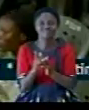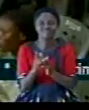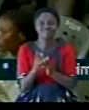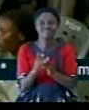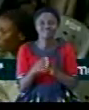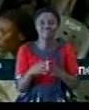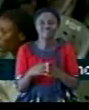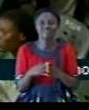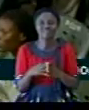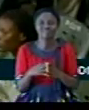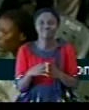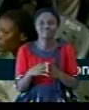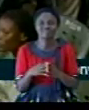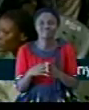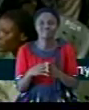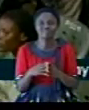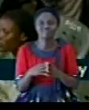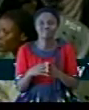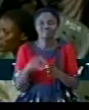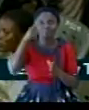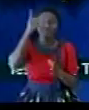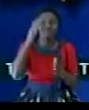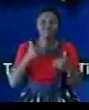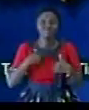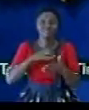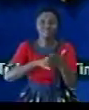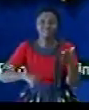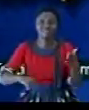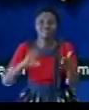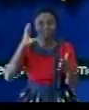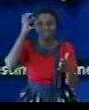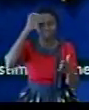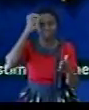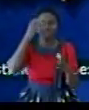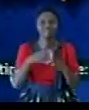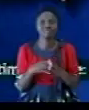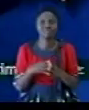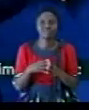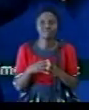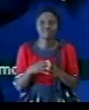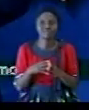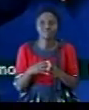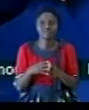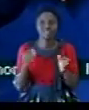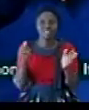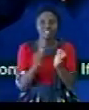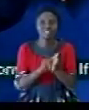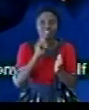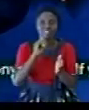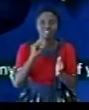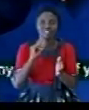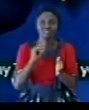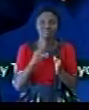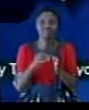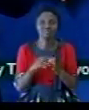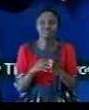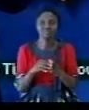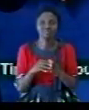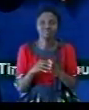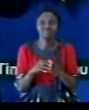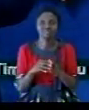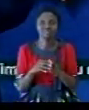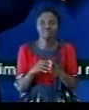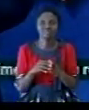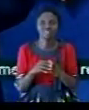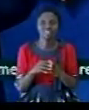insanity taken away, the man is restored. As you can see, that is not the speech of a madman. That's the speech